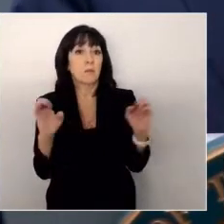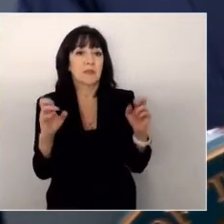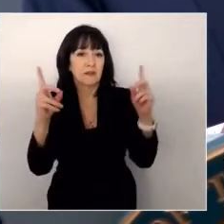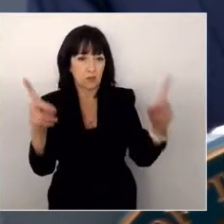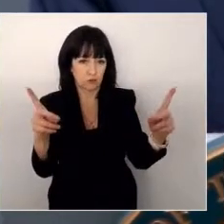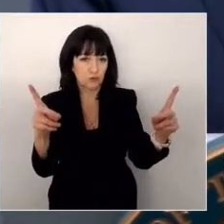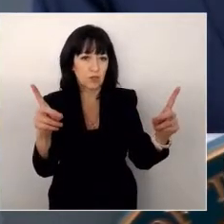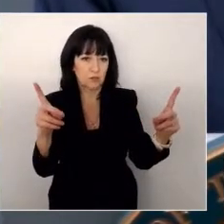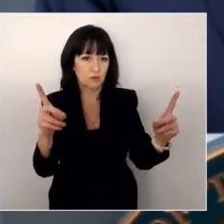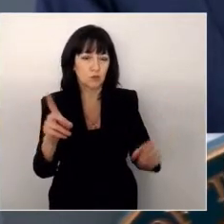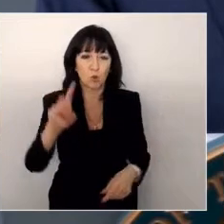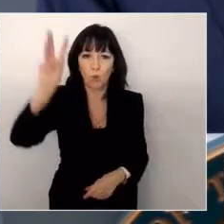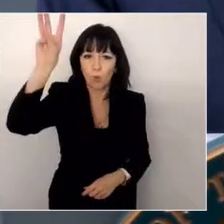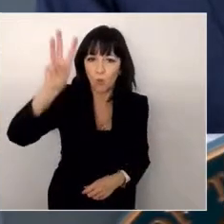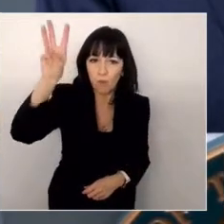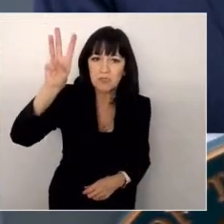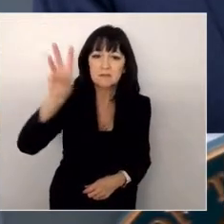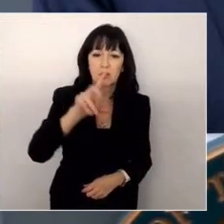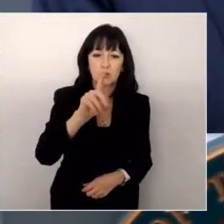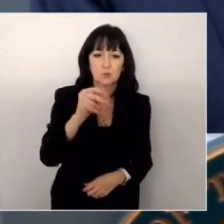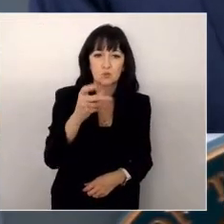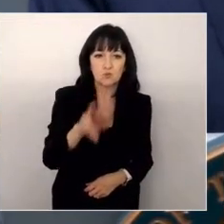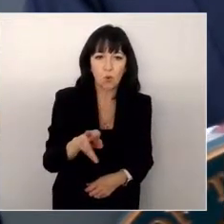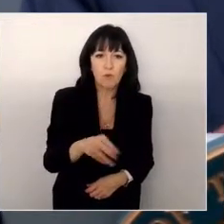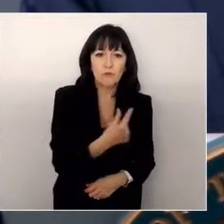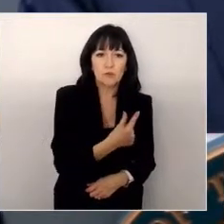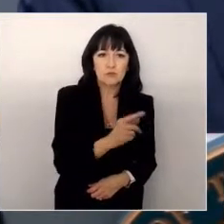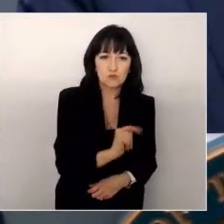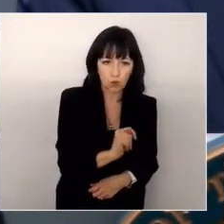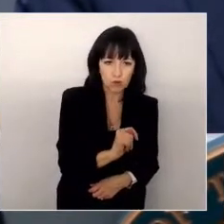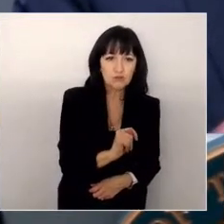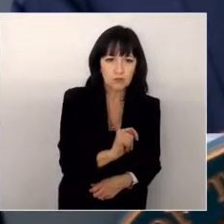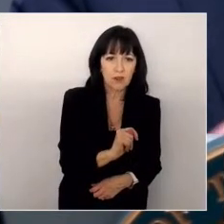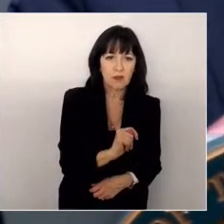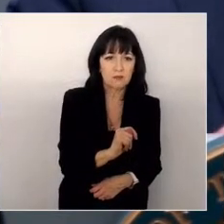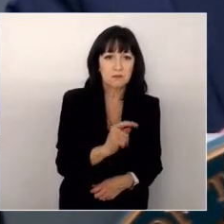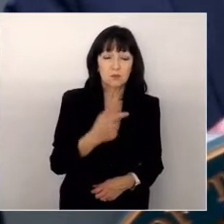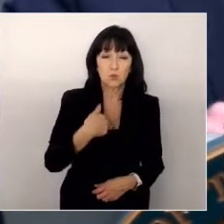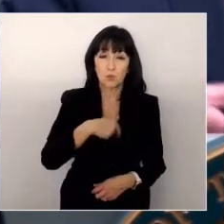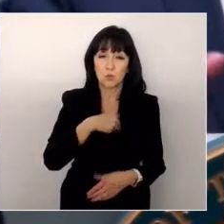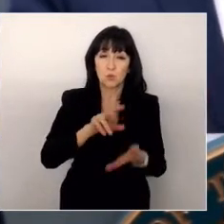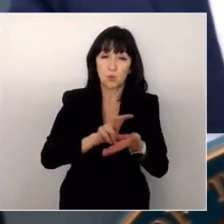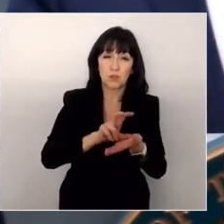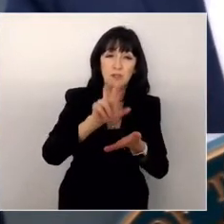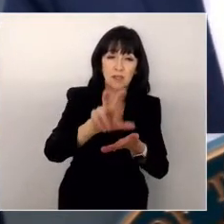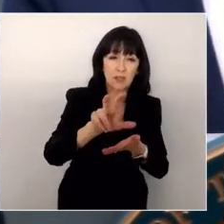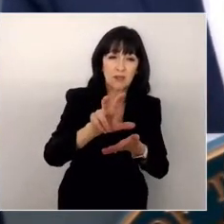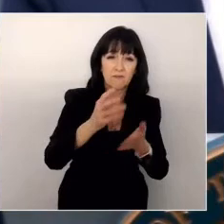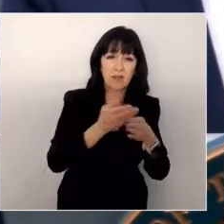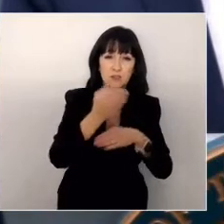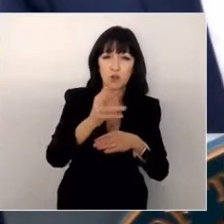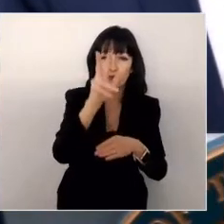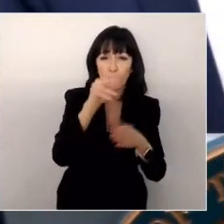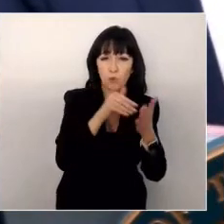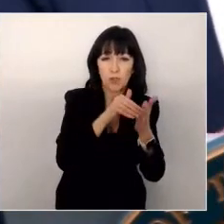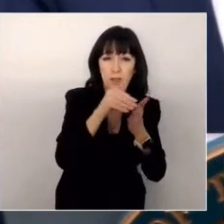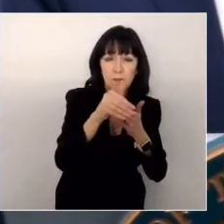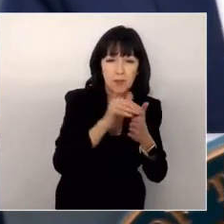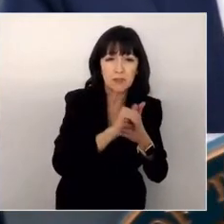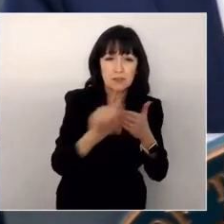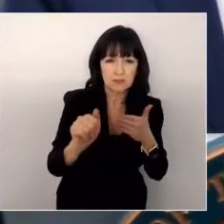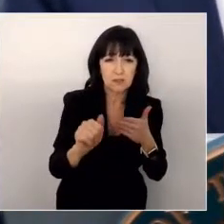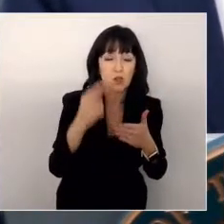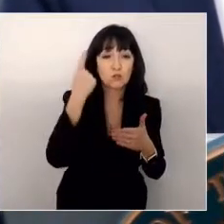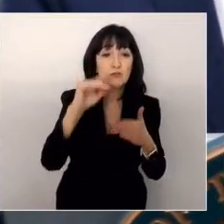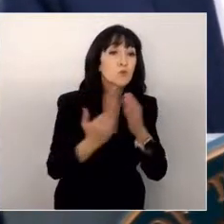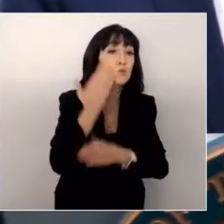to Dover to Georgetown, we're investing more than $300 million over the next 2 years for new school